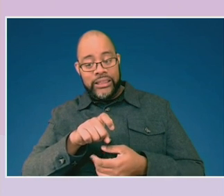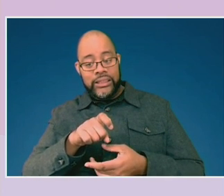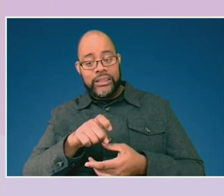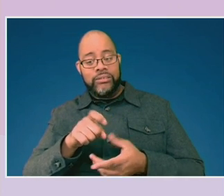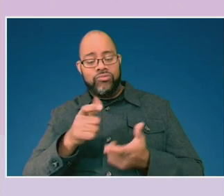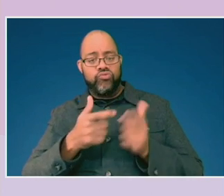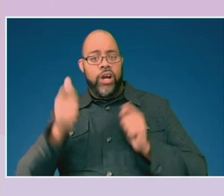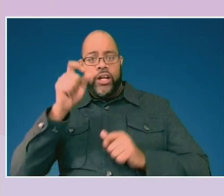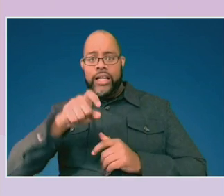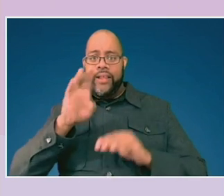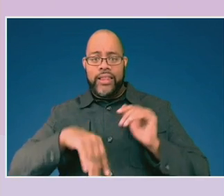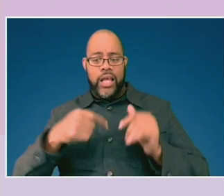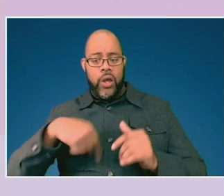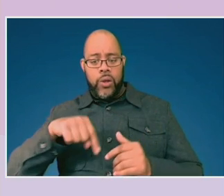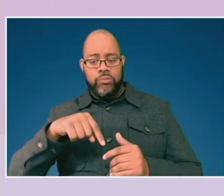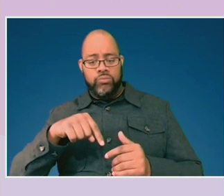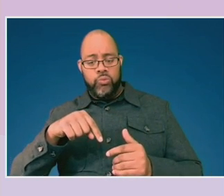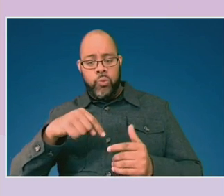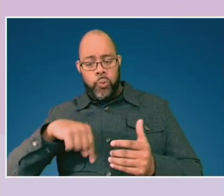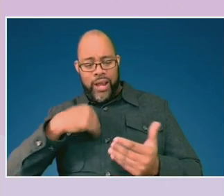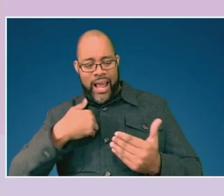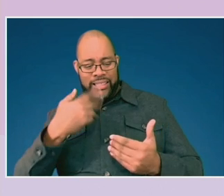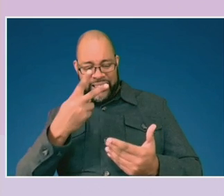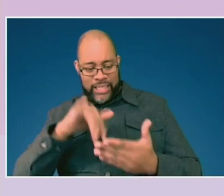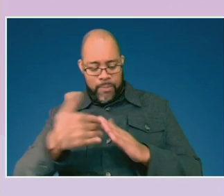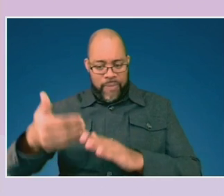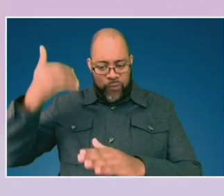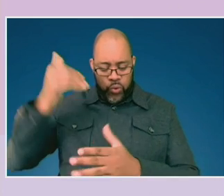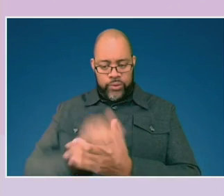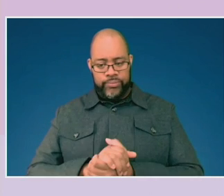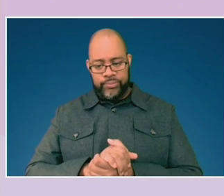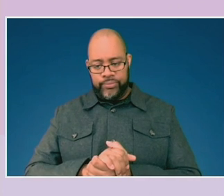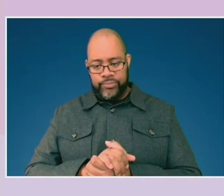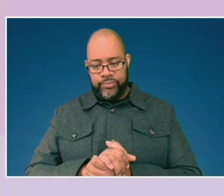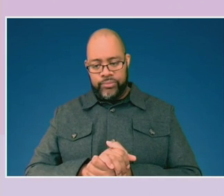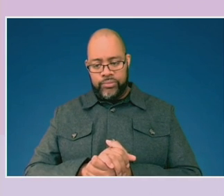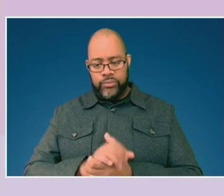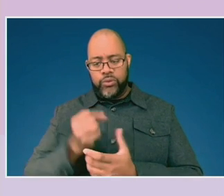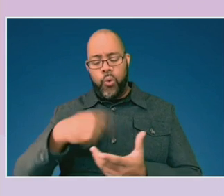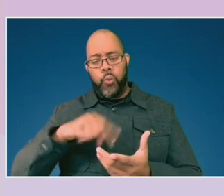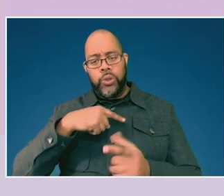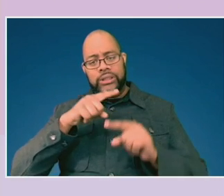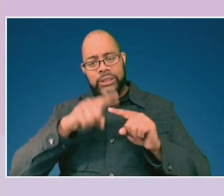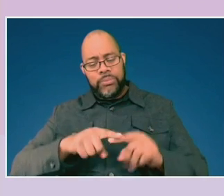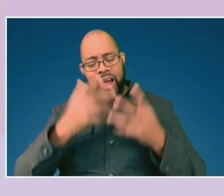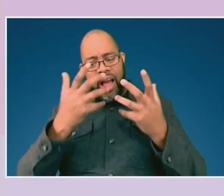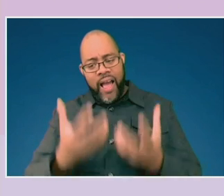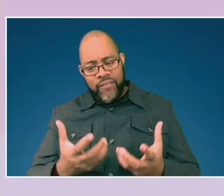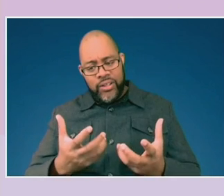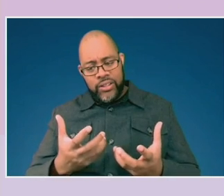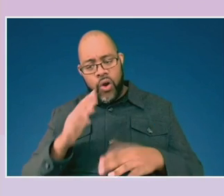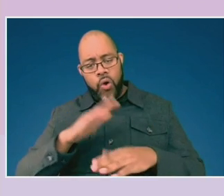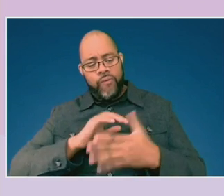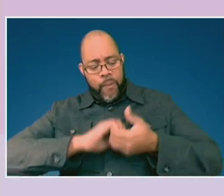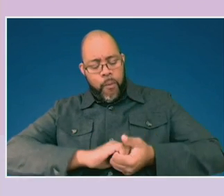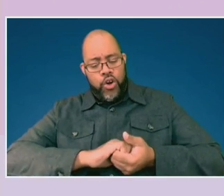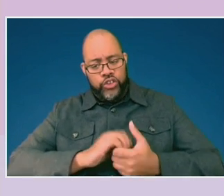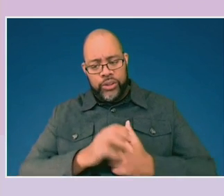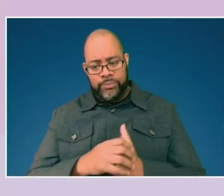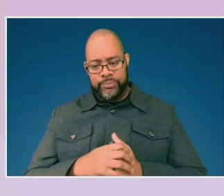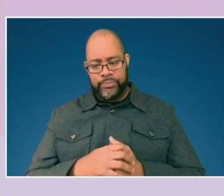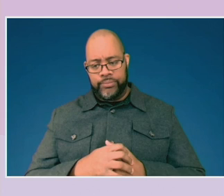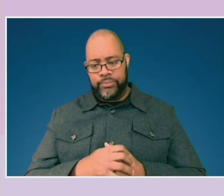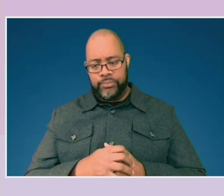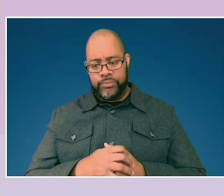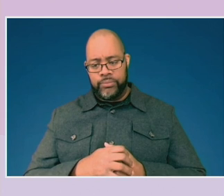need than they'd even had previously. And so we do rely very heavily on partnerships in